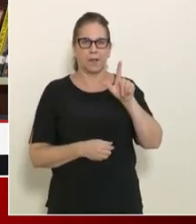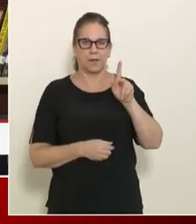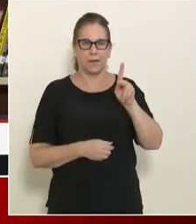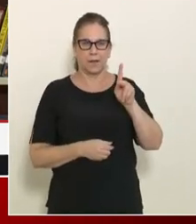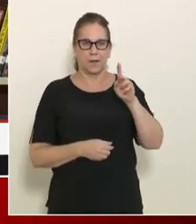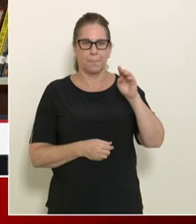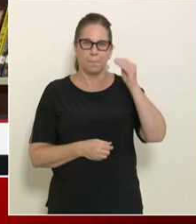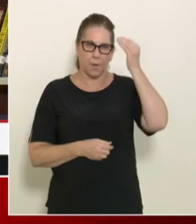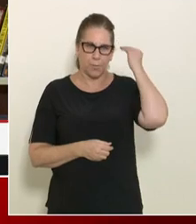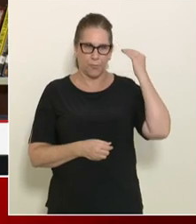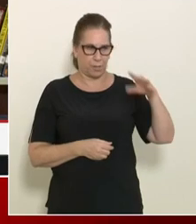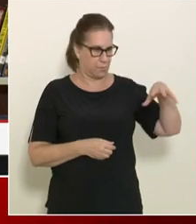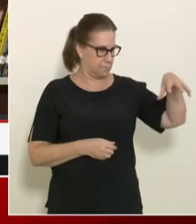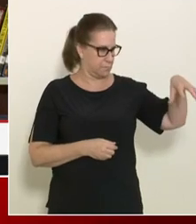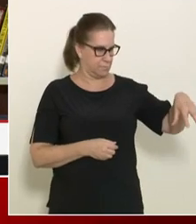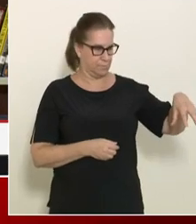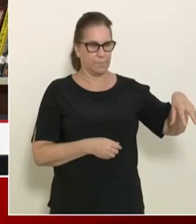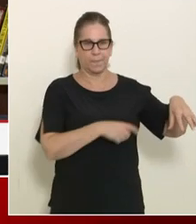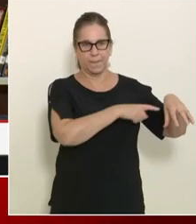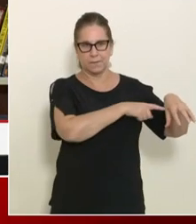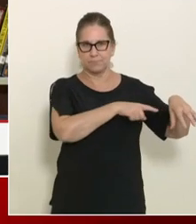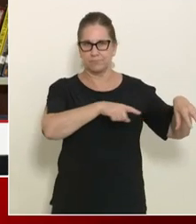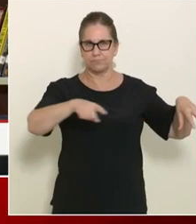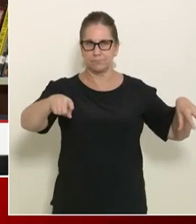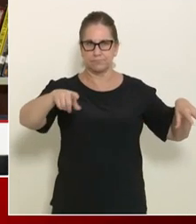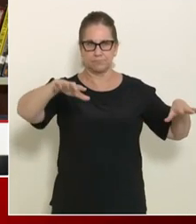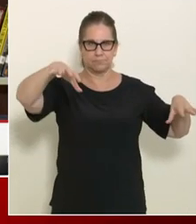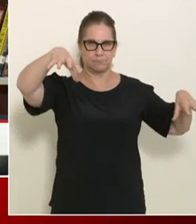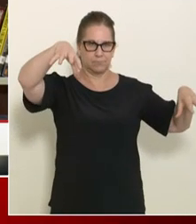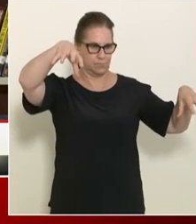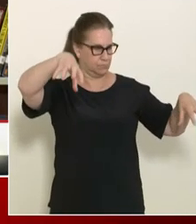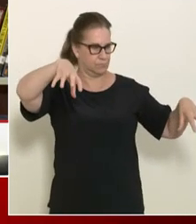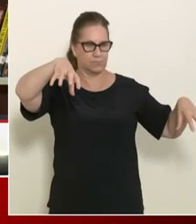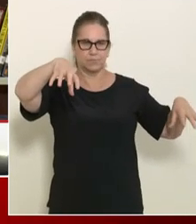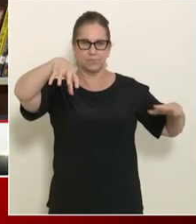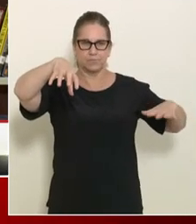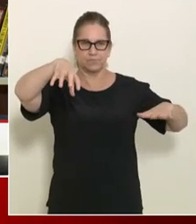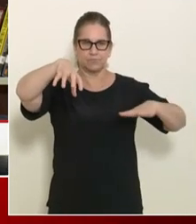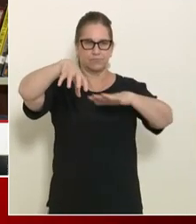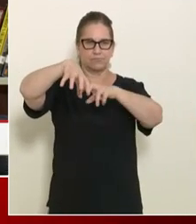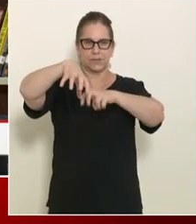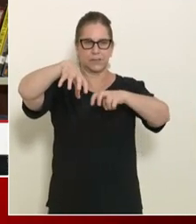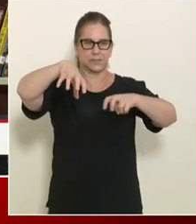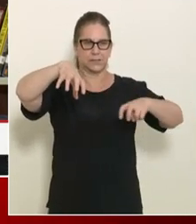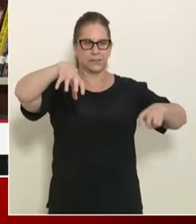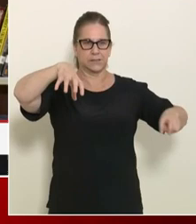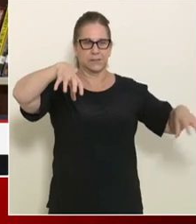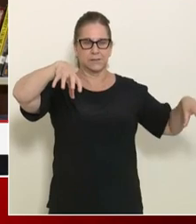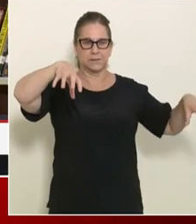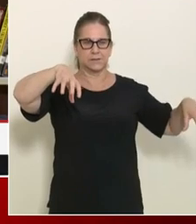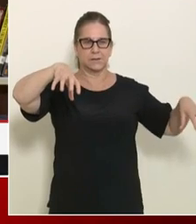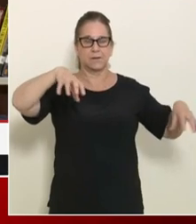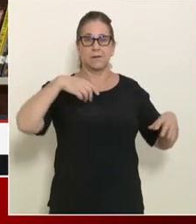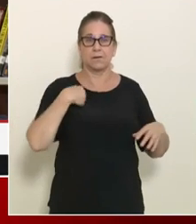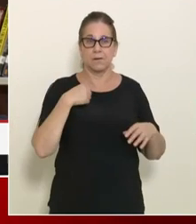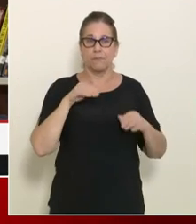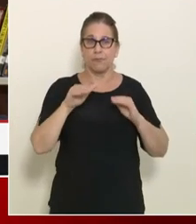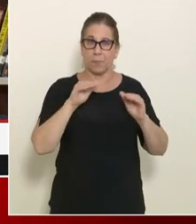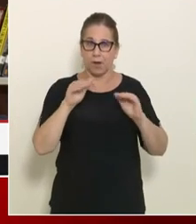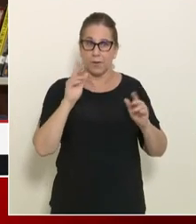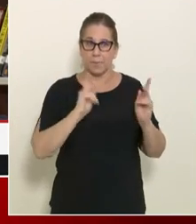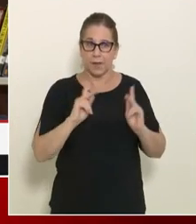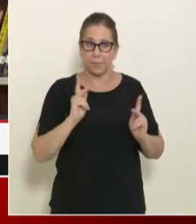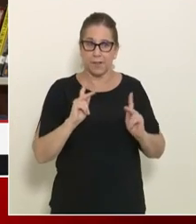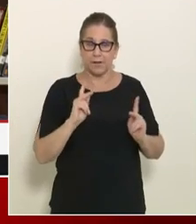away, to occur. And we would just continue to remind people, if you're not part of